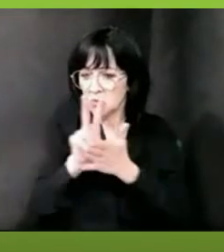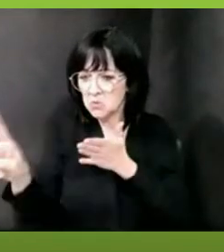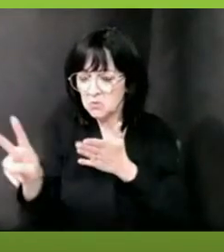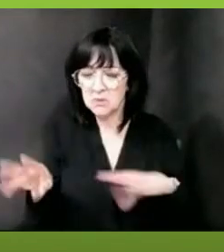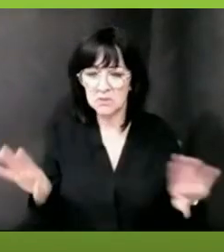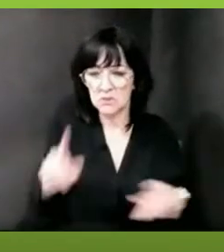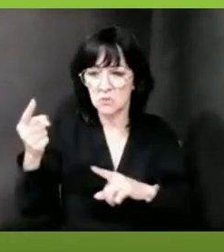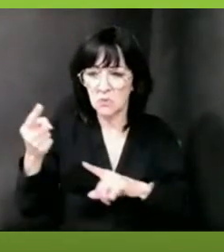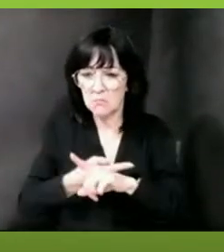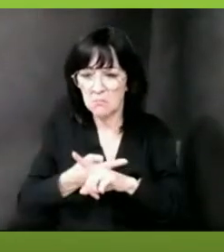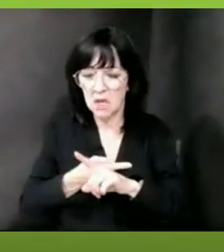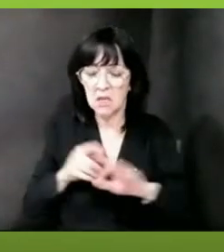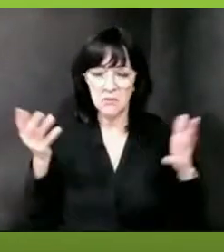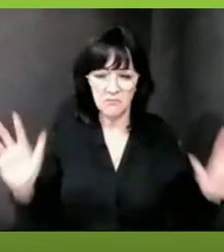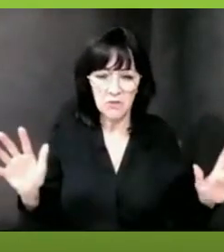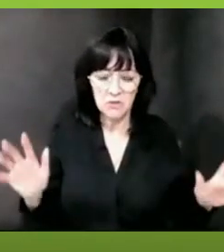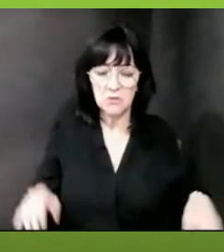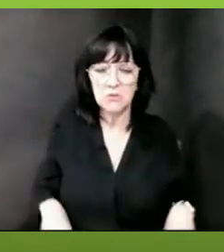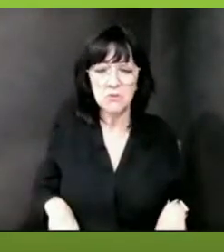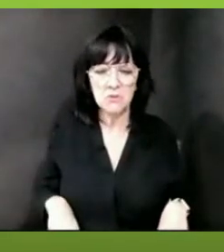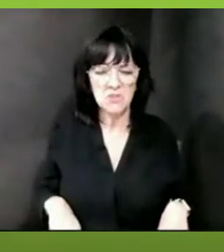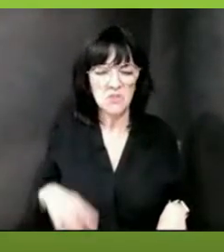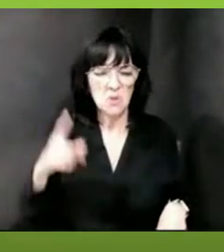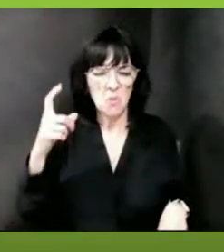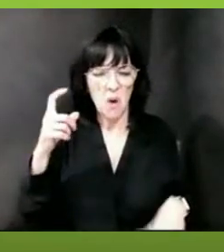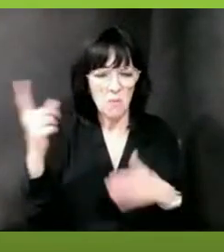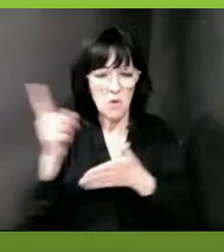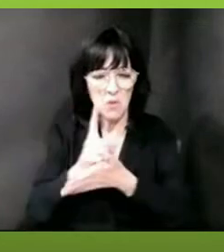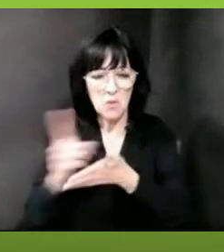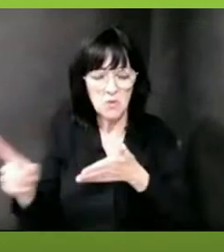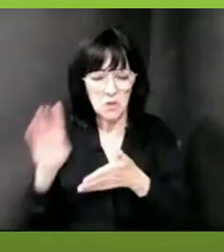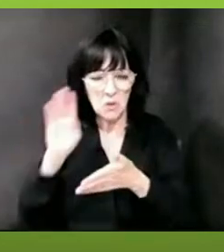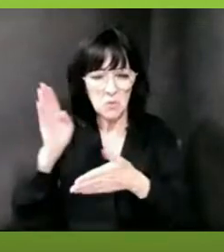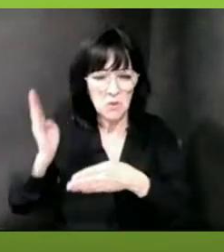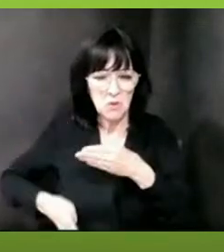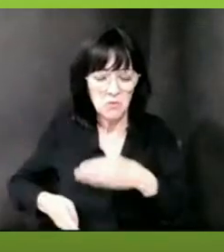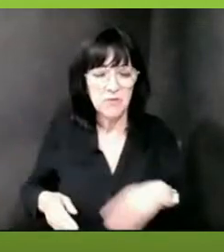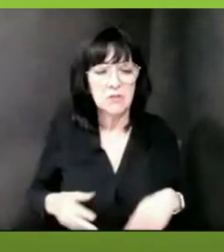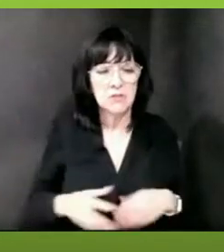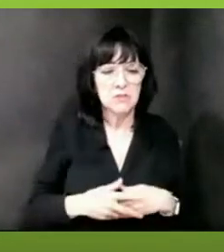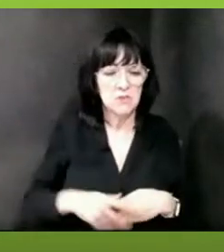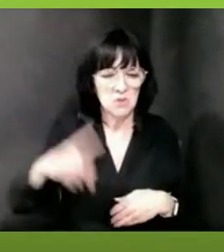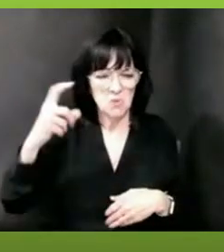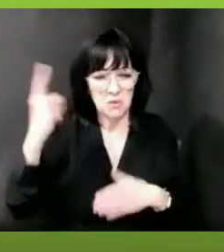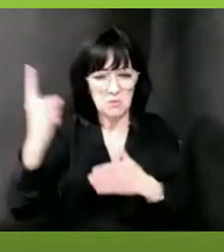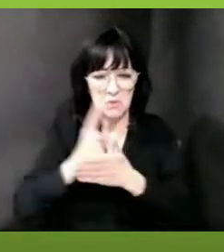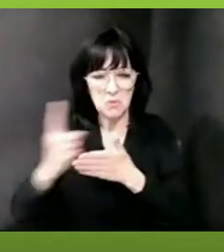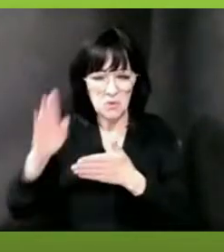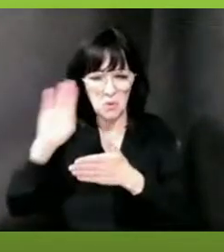over. Next week it'll be over. So I think everybody had that initial panic when it wasn't over.